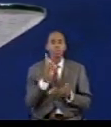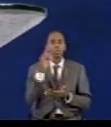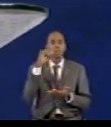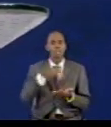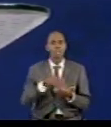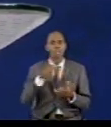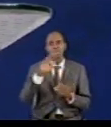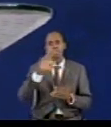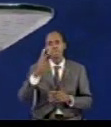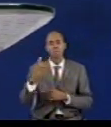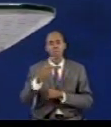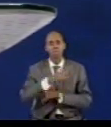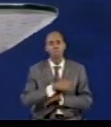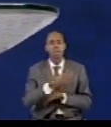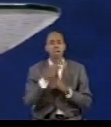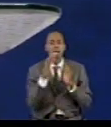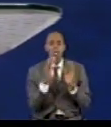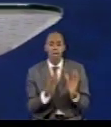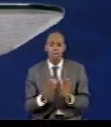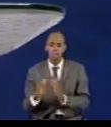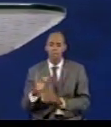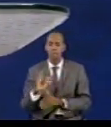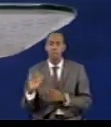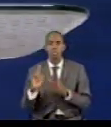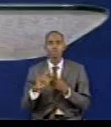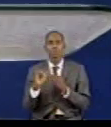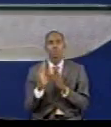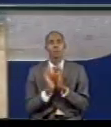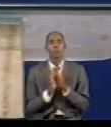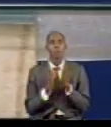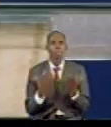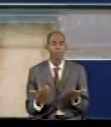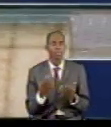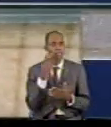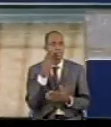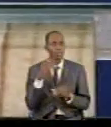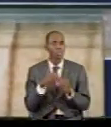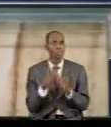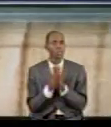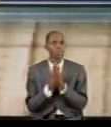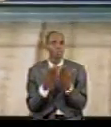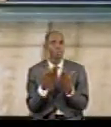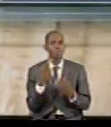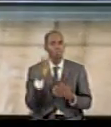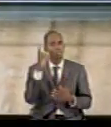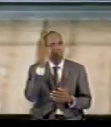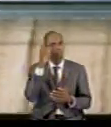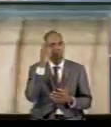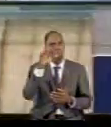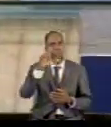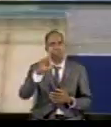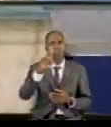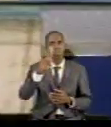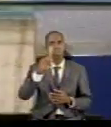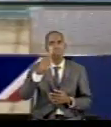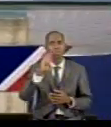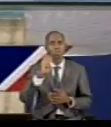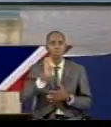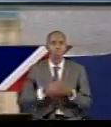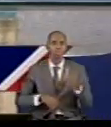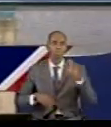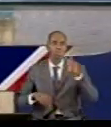day according to the scriptures. Look at Luke chapter 24. In Luke chapter